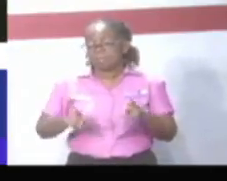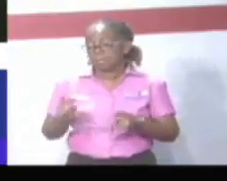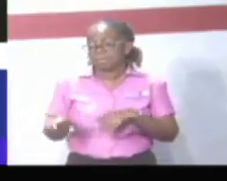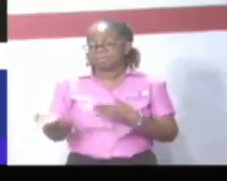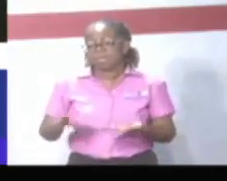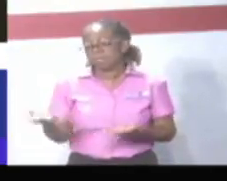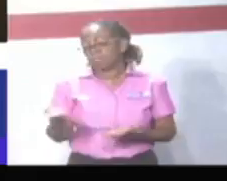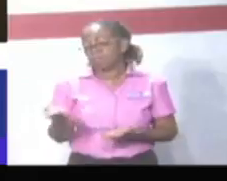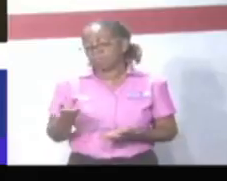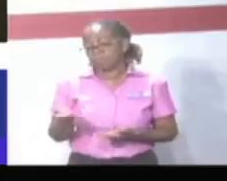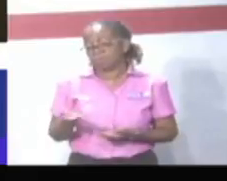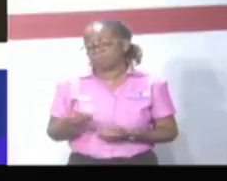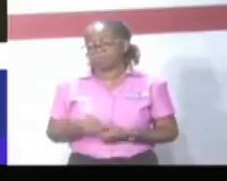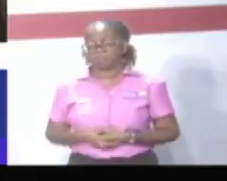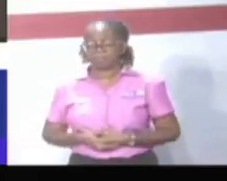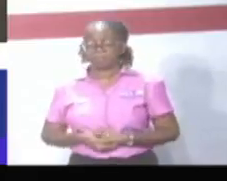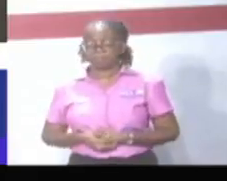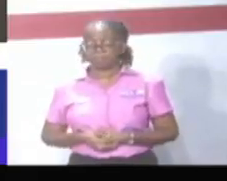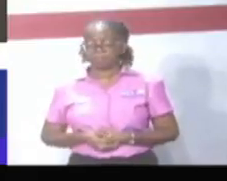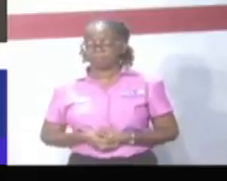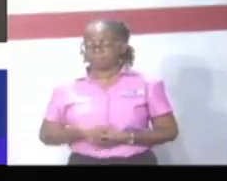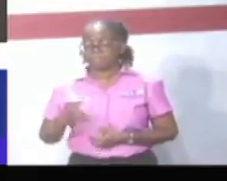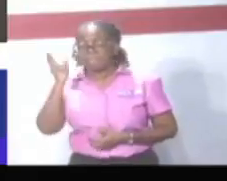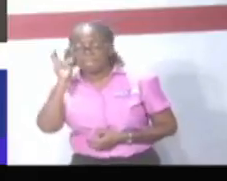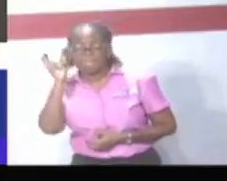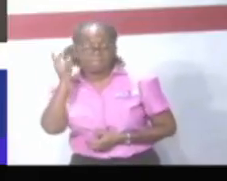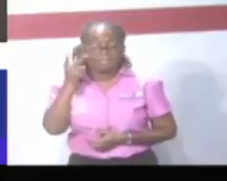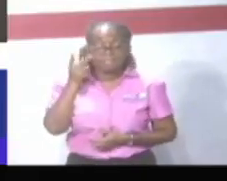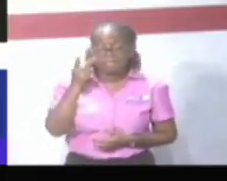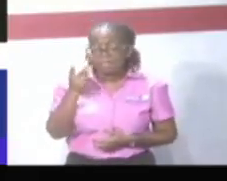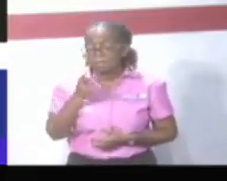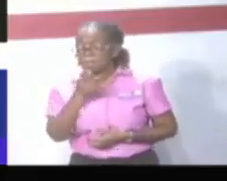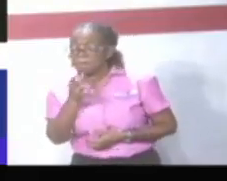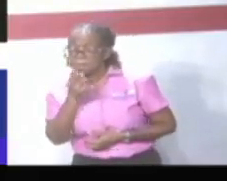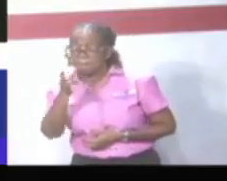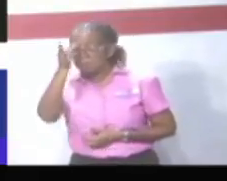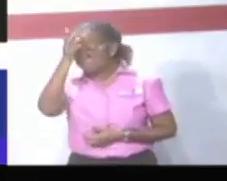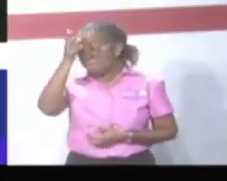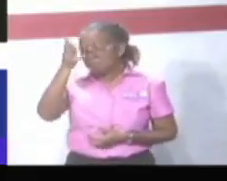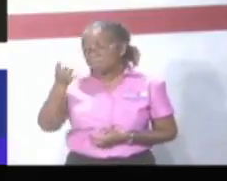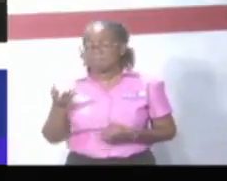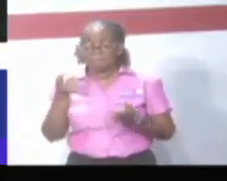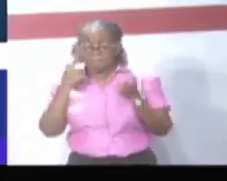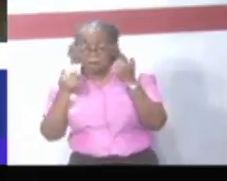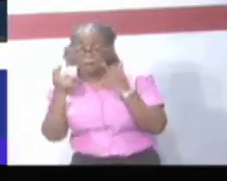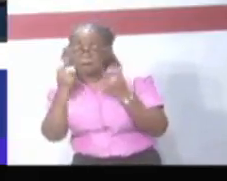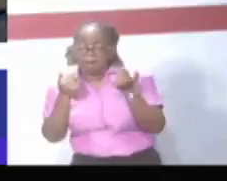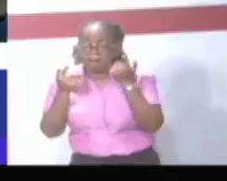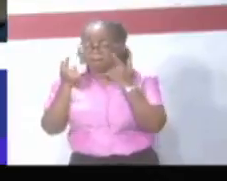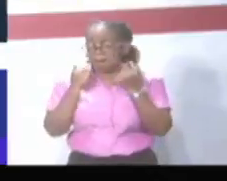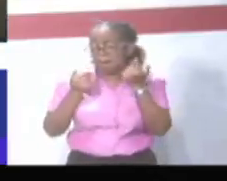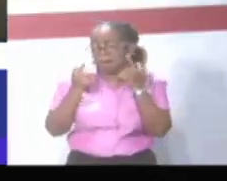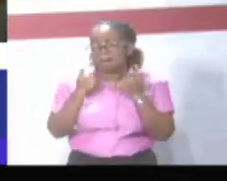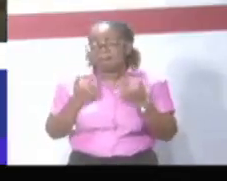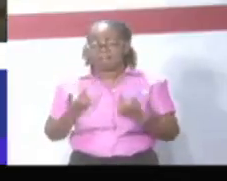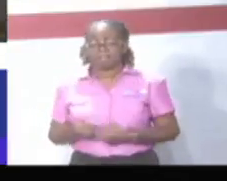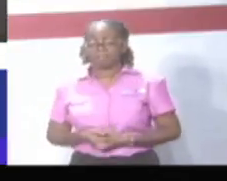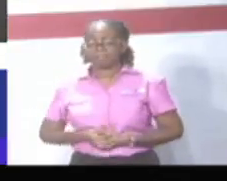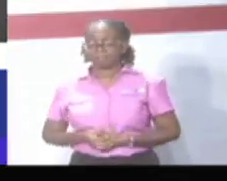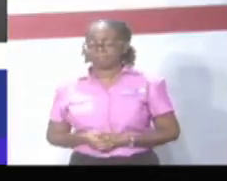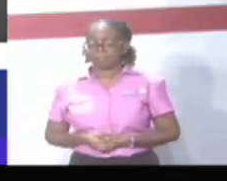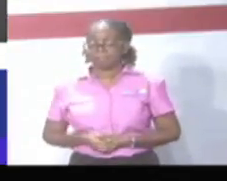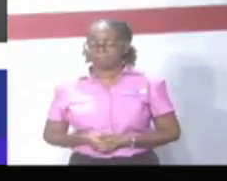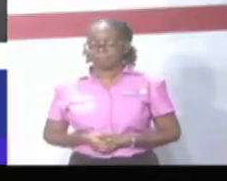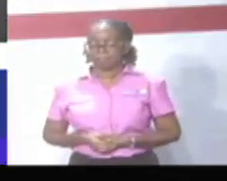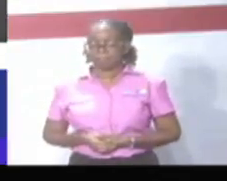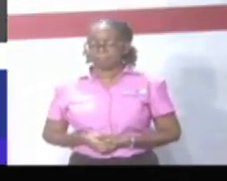and hearing mothers crying, fathers crying, even some of my colleagues. They call us the frontline